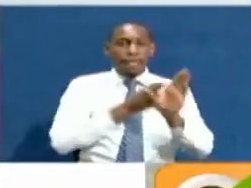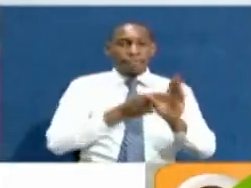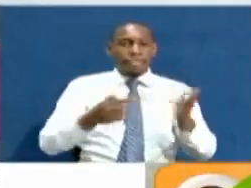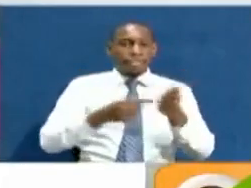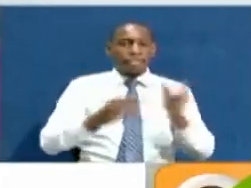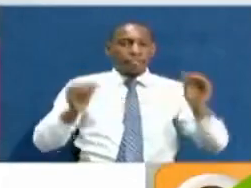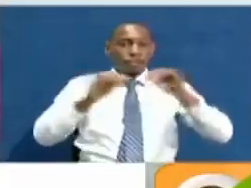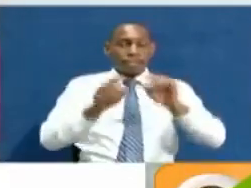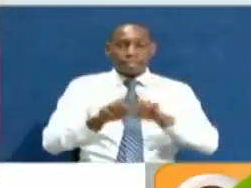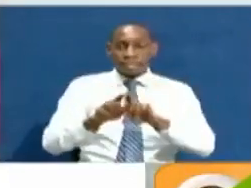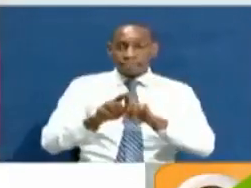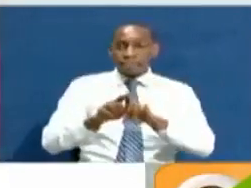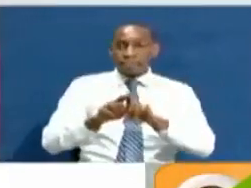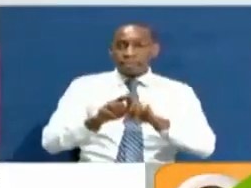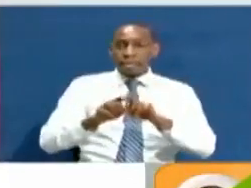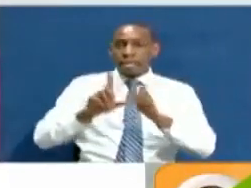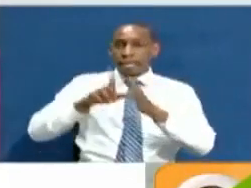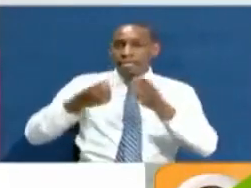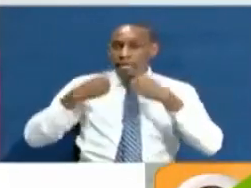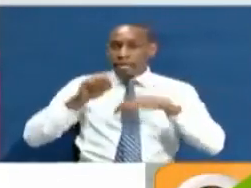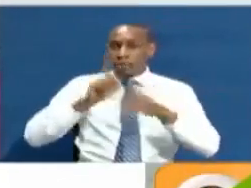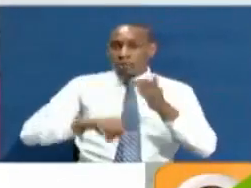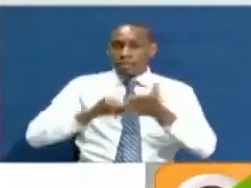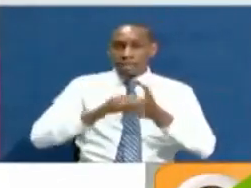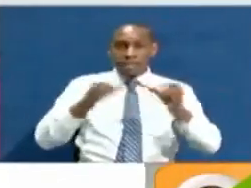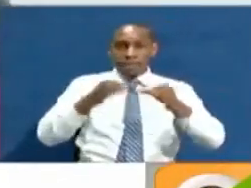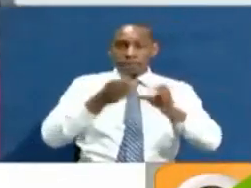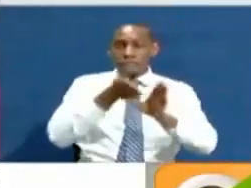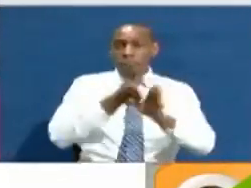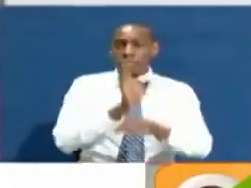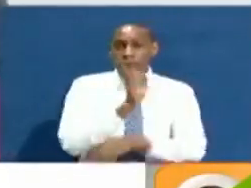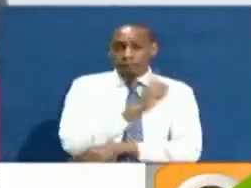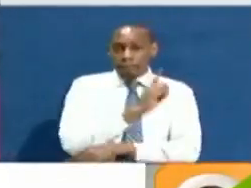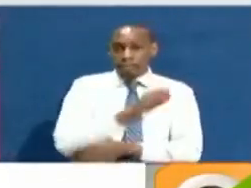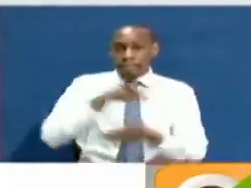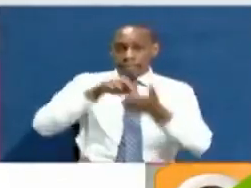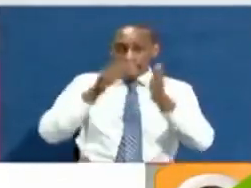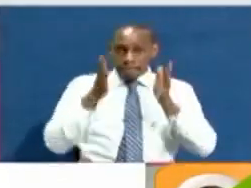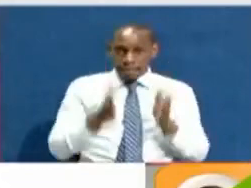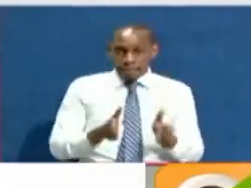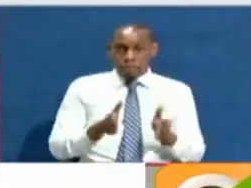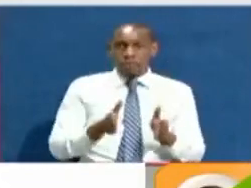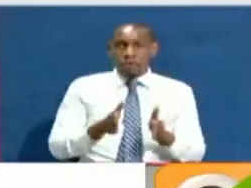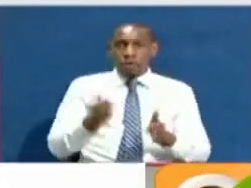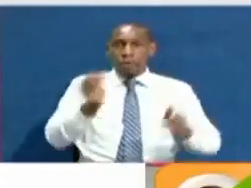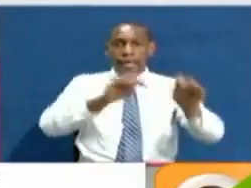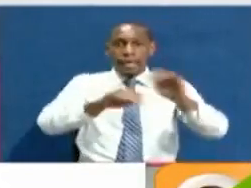virtual meeting and shortly thereafter announced that his party had withdrawn its candidate